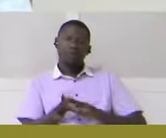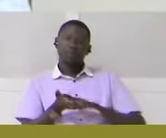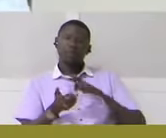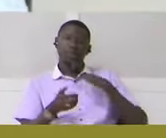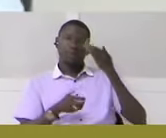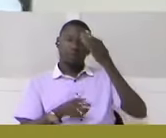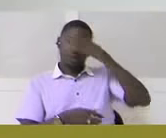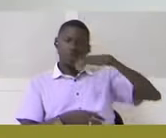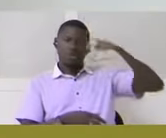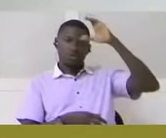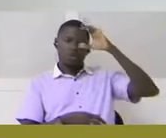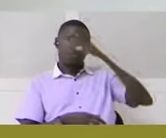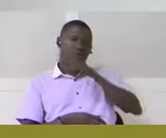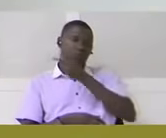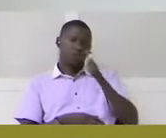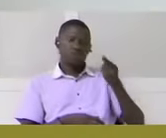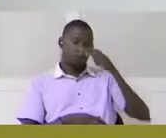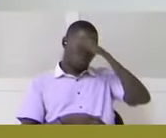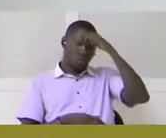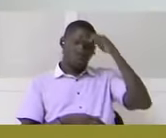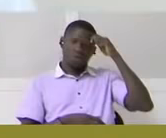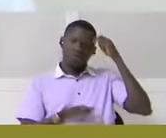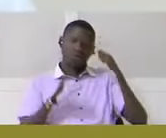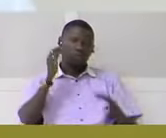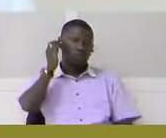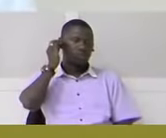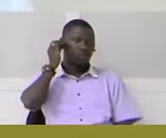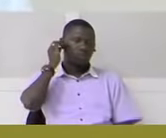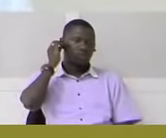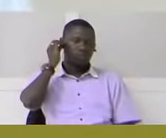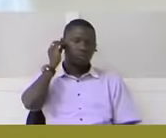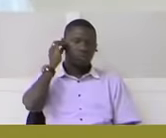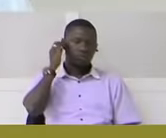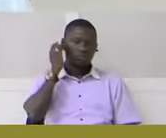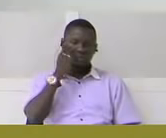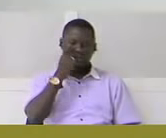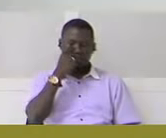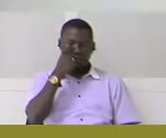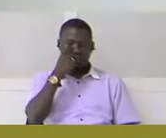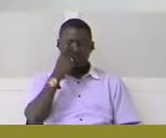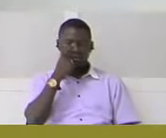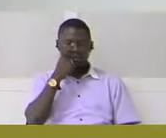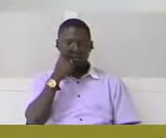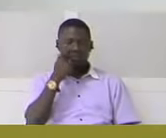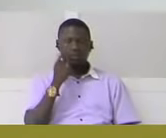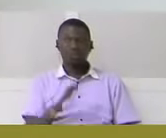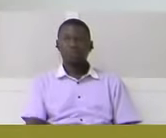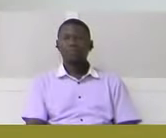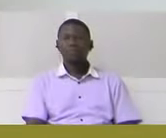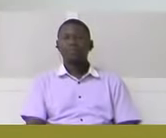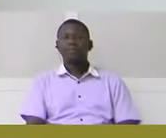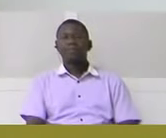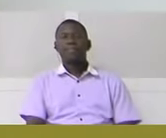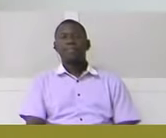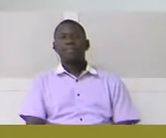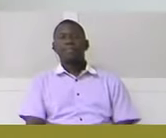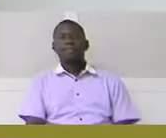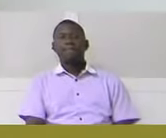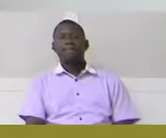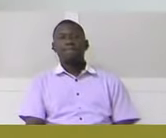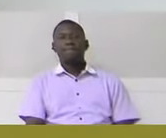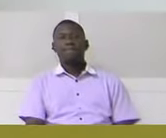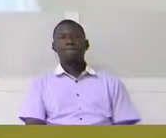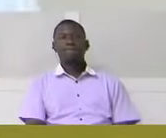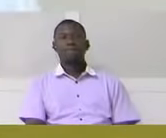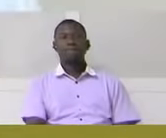by the commission. Alu commission ya jubele ye kulubu nyotole nyanta melu jubela alu wasartoli ya itandiko